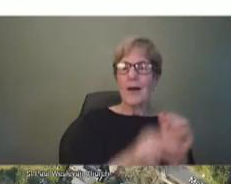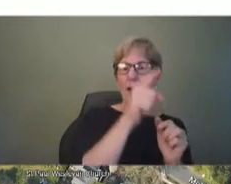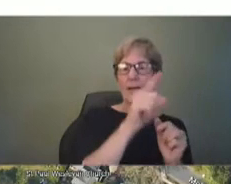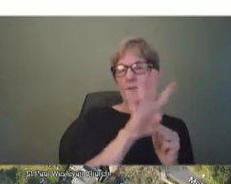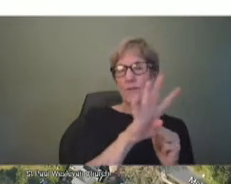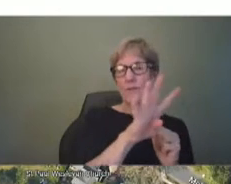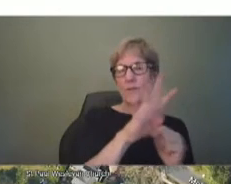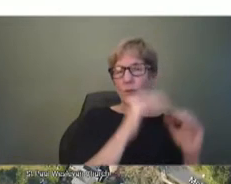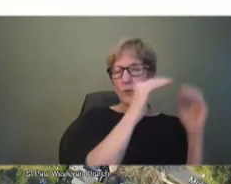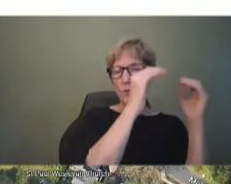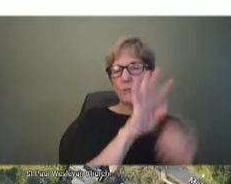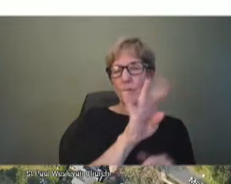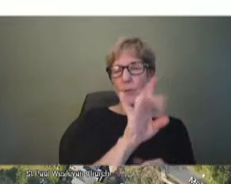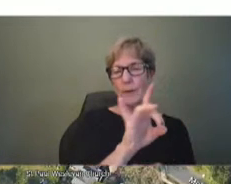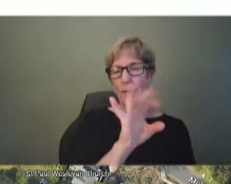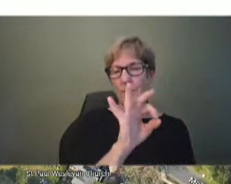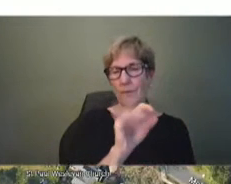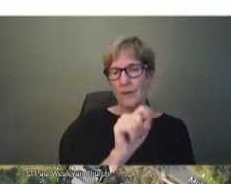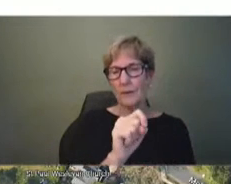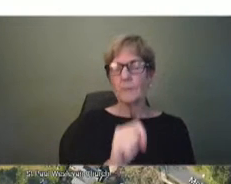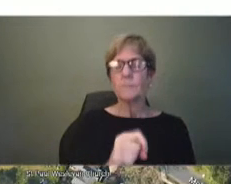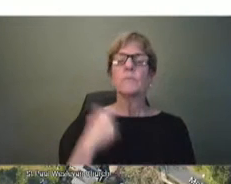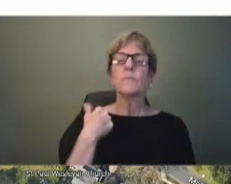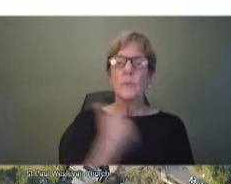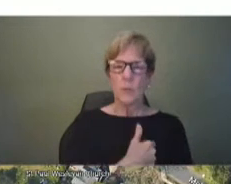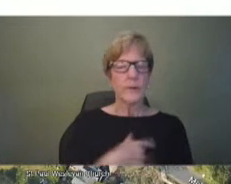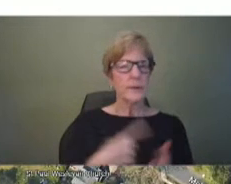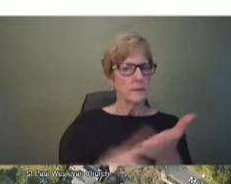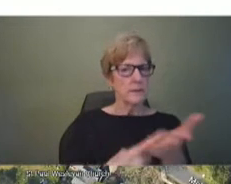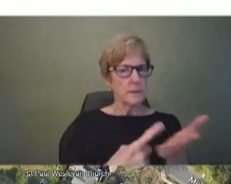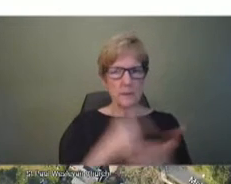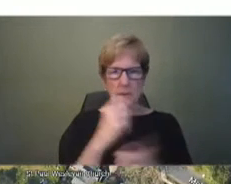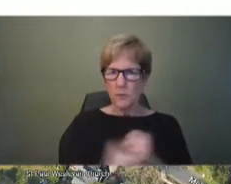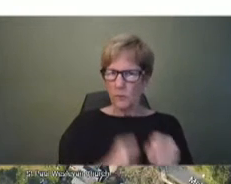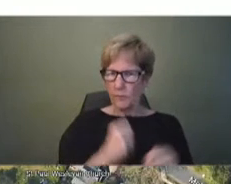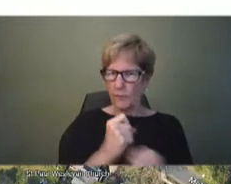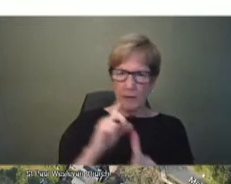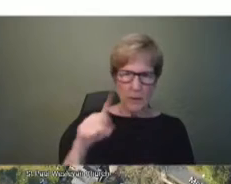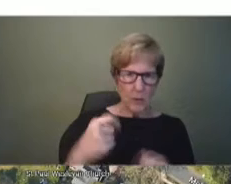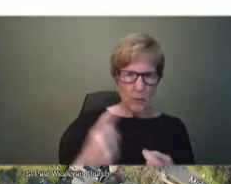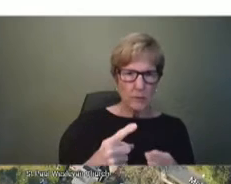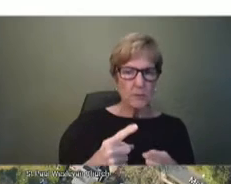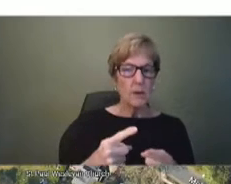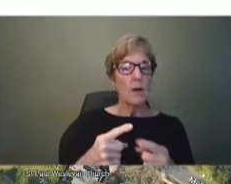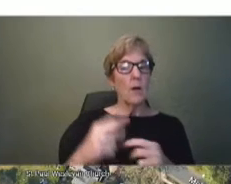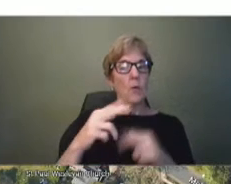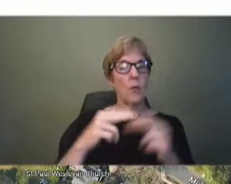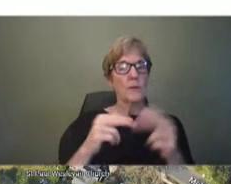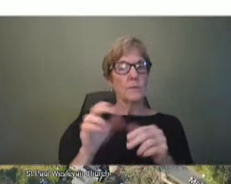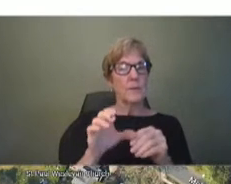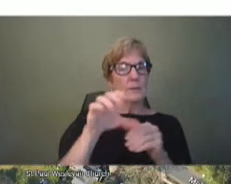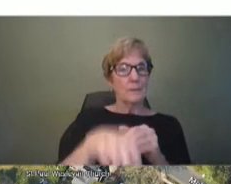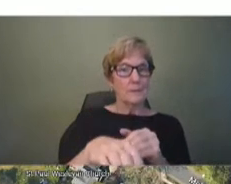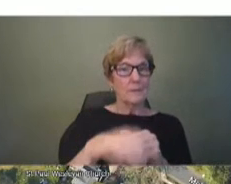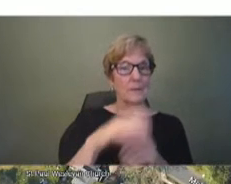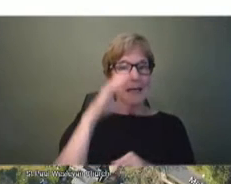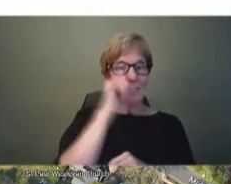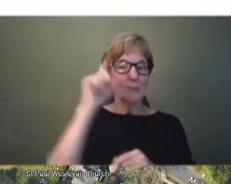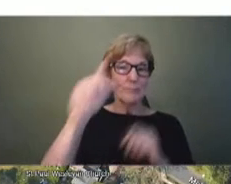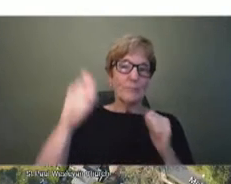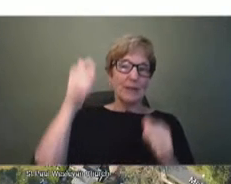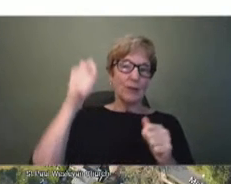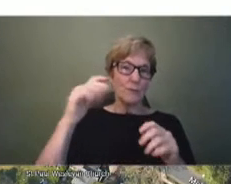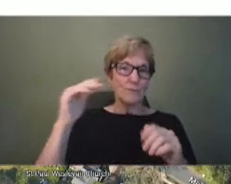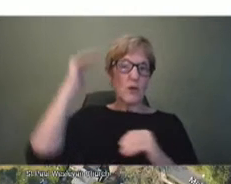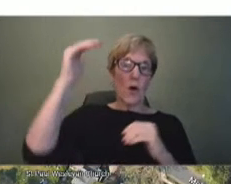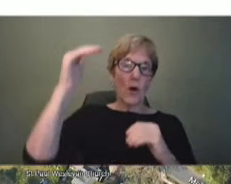know 48 ft uh we had many discussions over the years that the thing that was built on the other side of it would assumed to be bigger and taller so really just